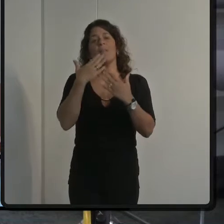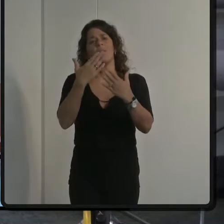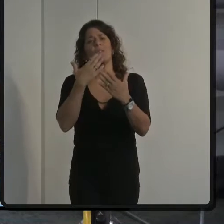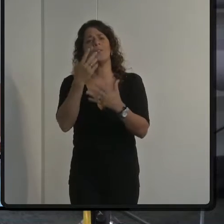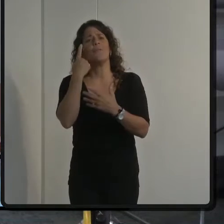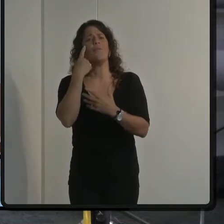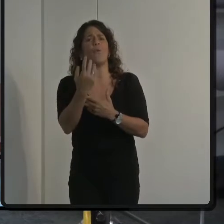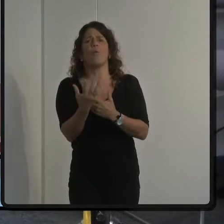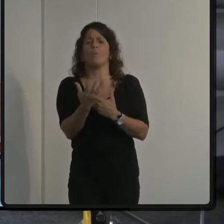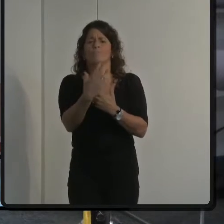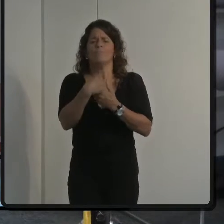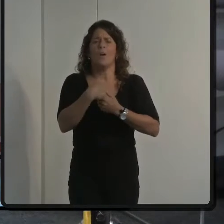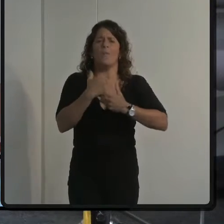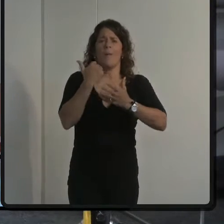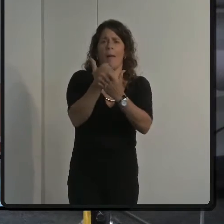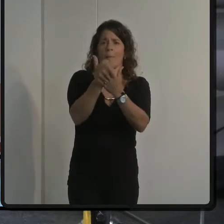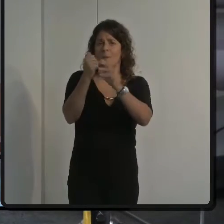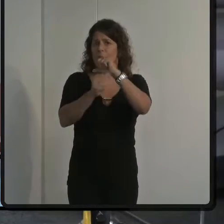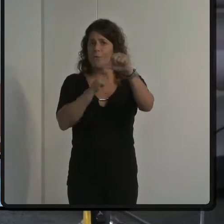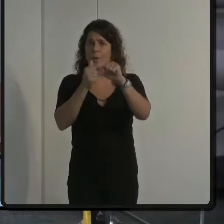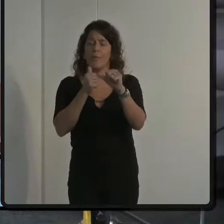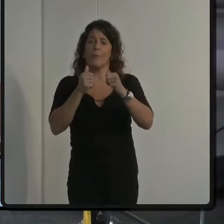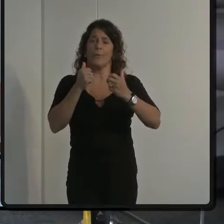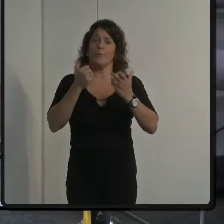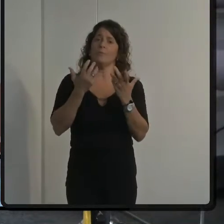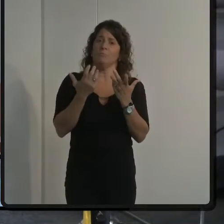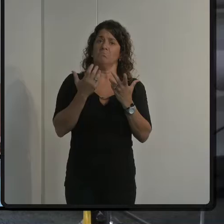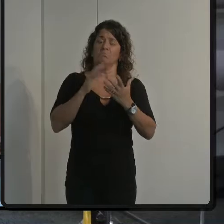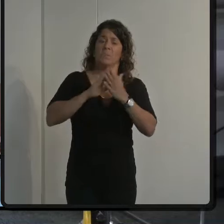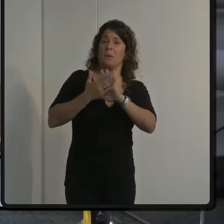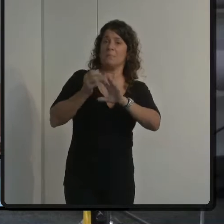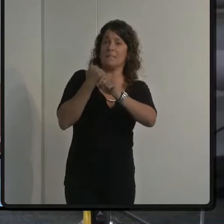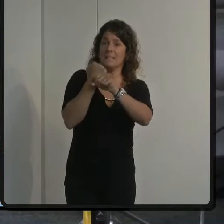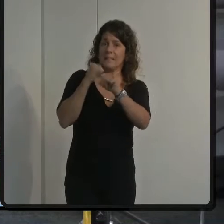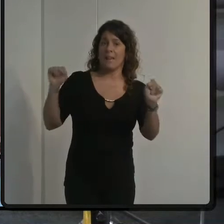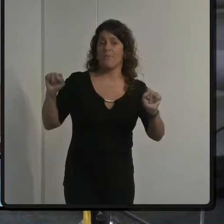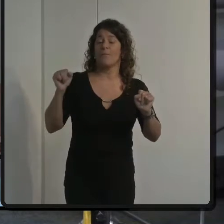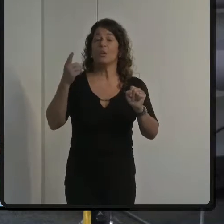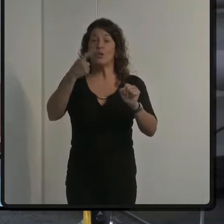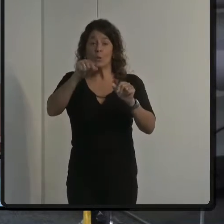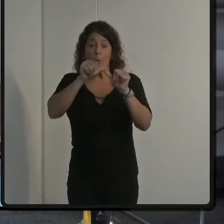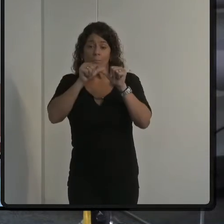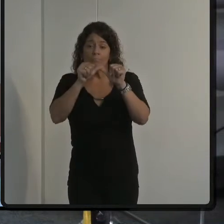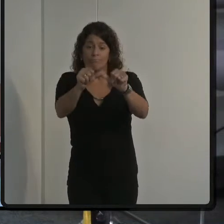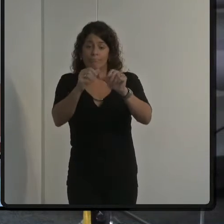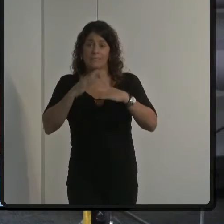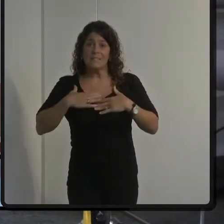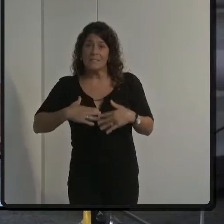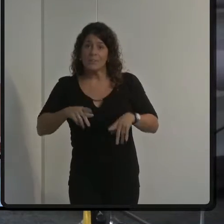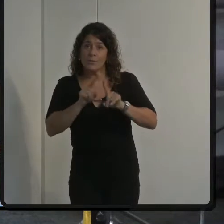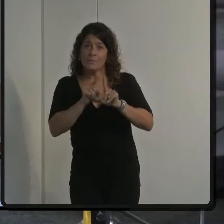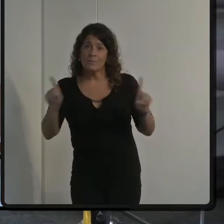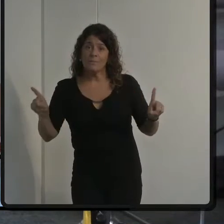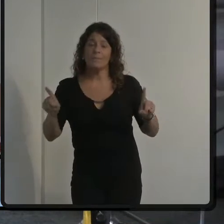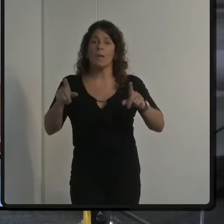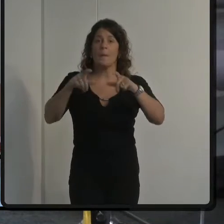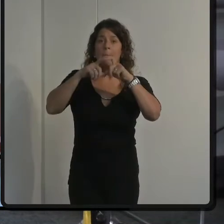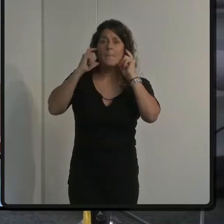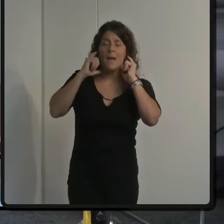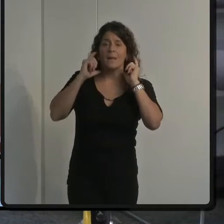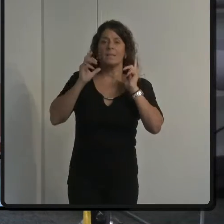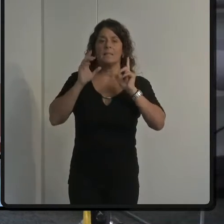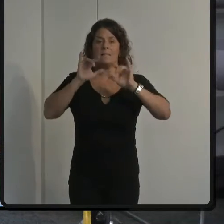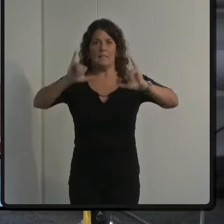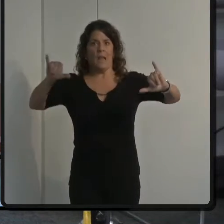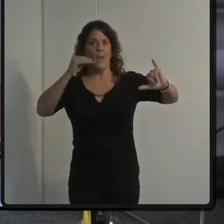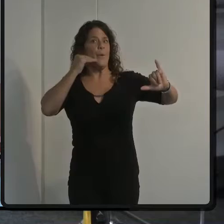benefits when you wear your face covering, when you maintain physical distance, when you stay home when feeling sick, when you